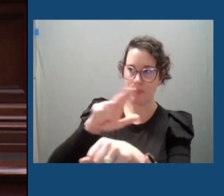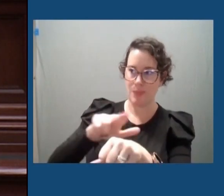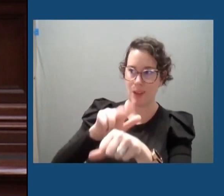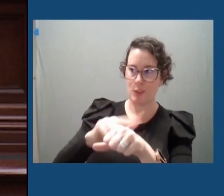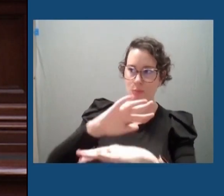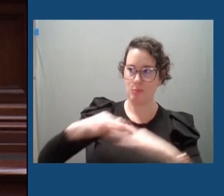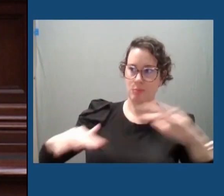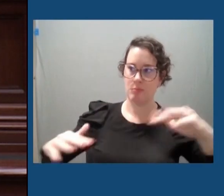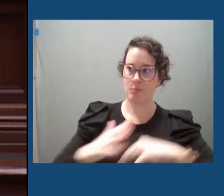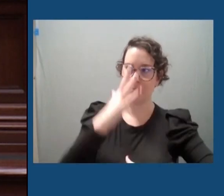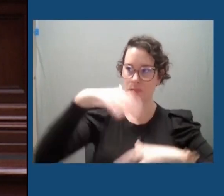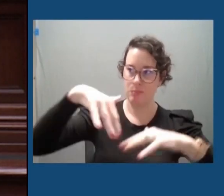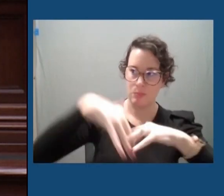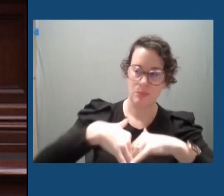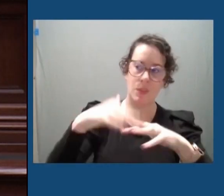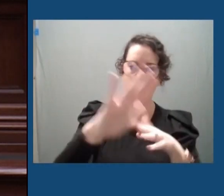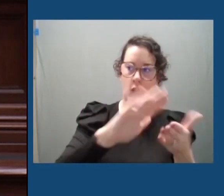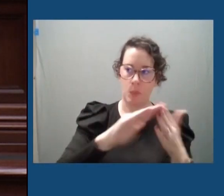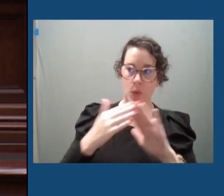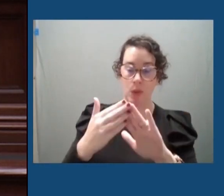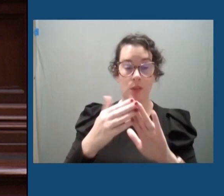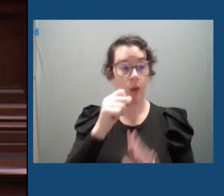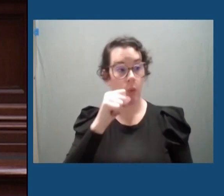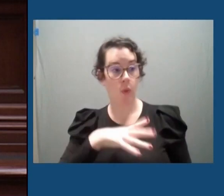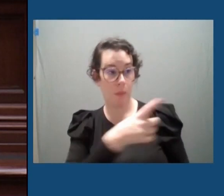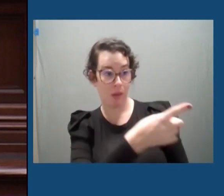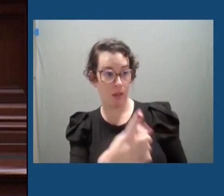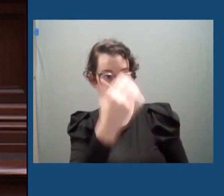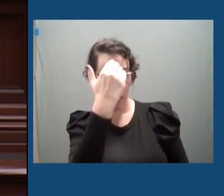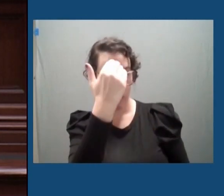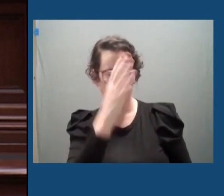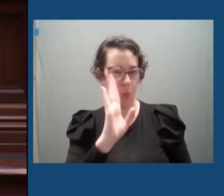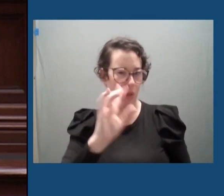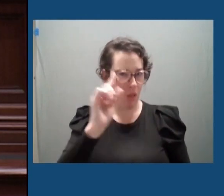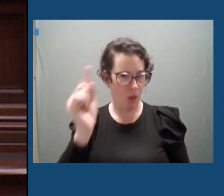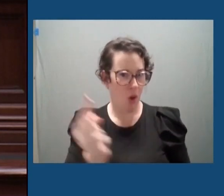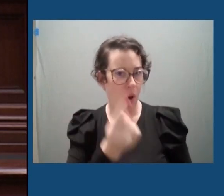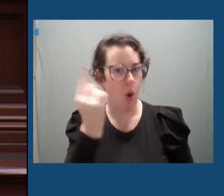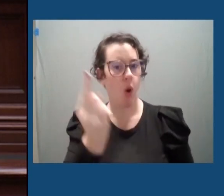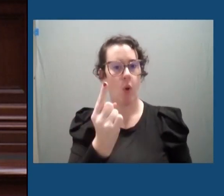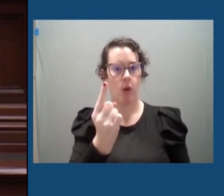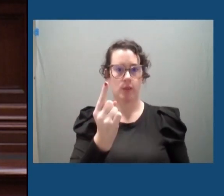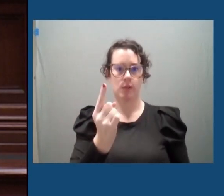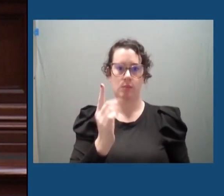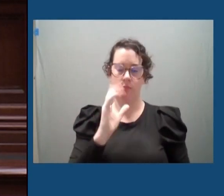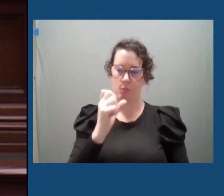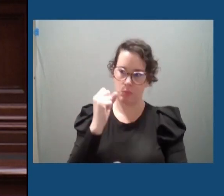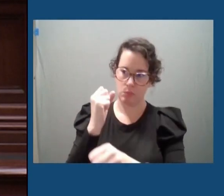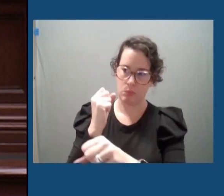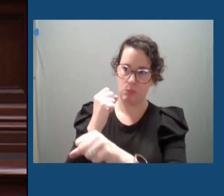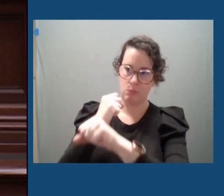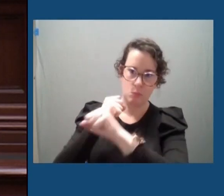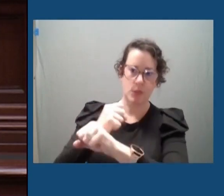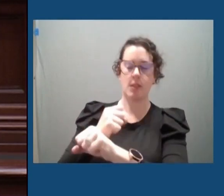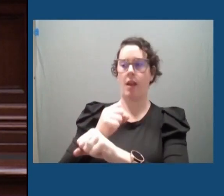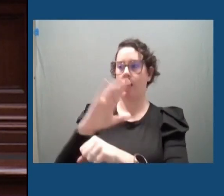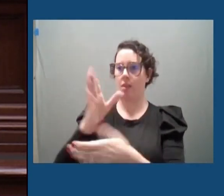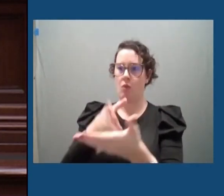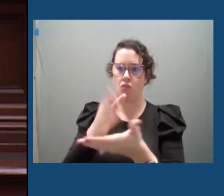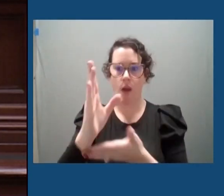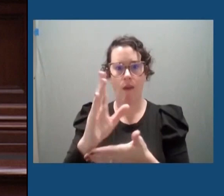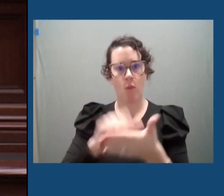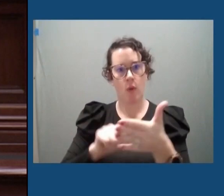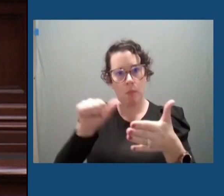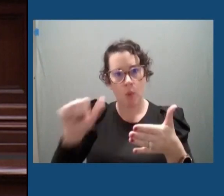and where women know that I'll always fiercely protect their right to an abortion, as well as fair